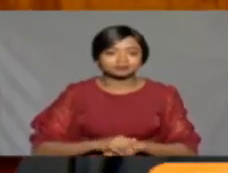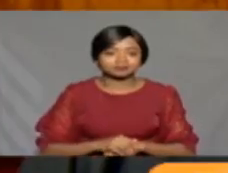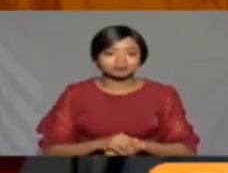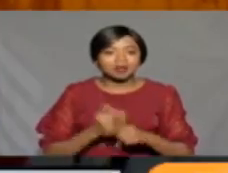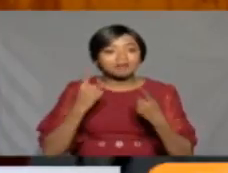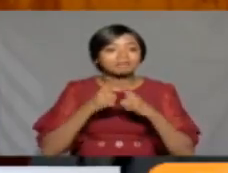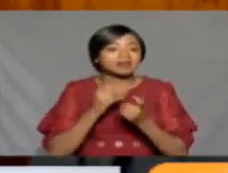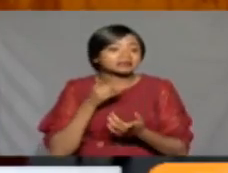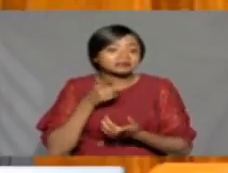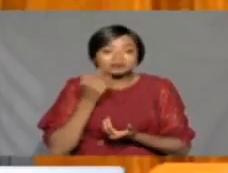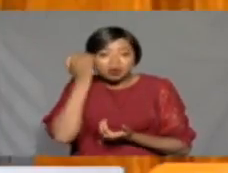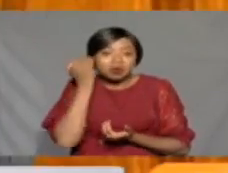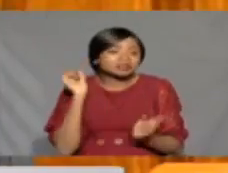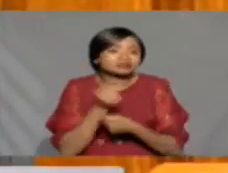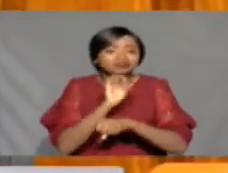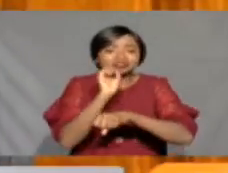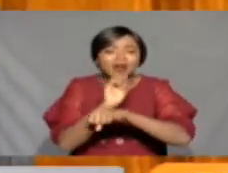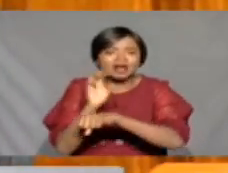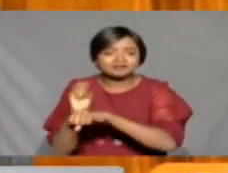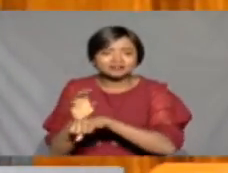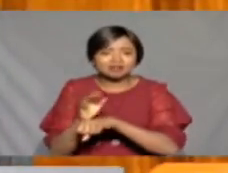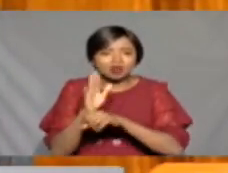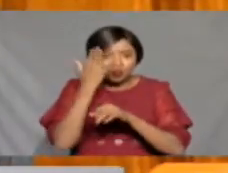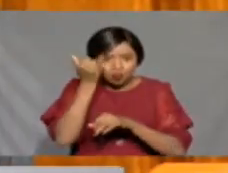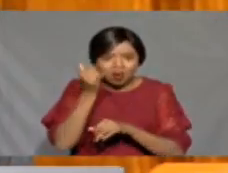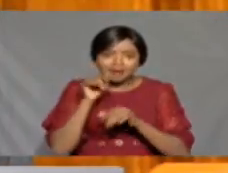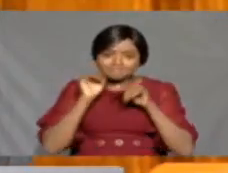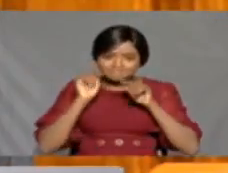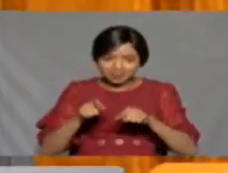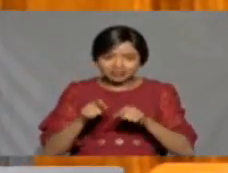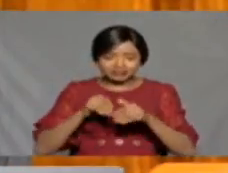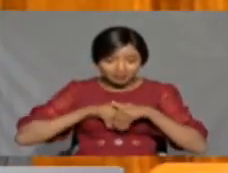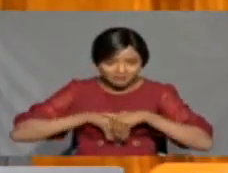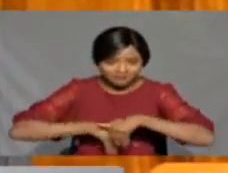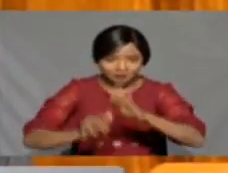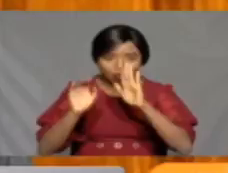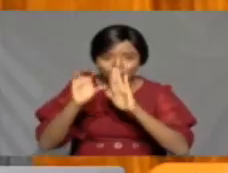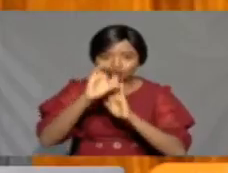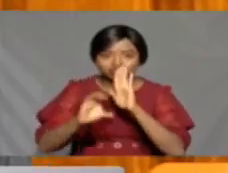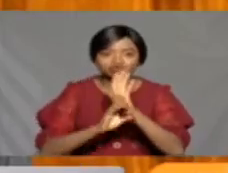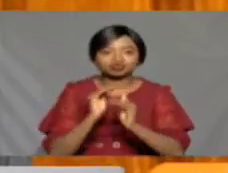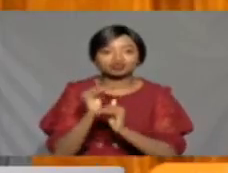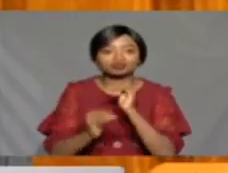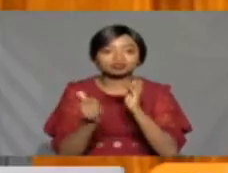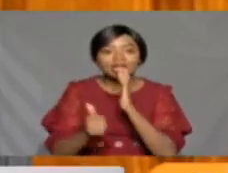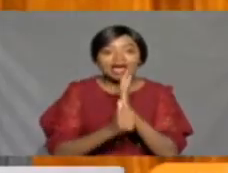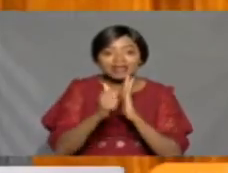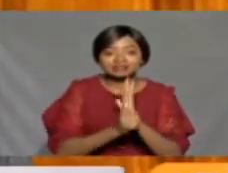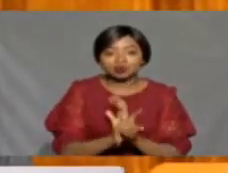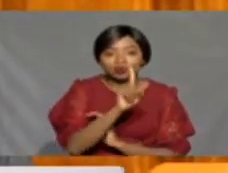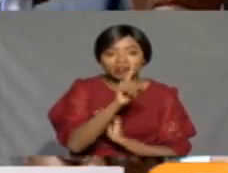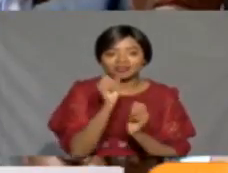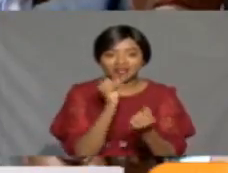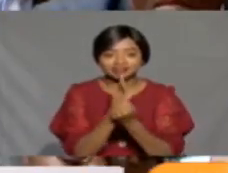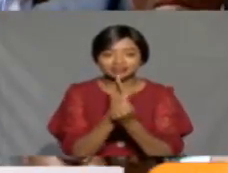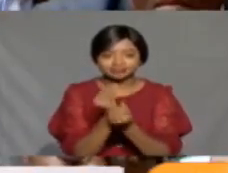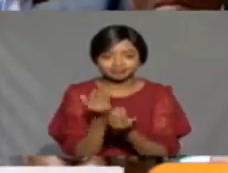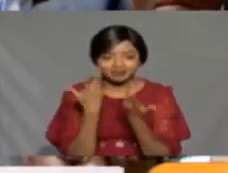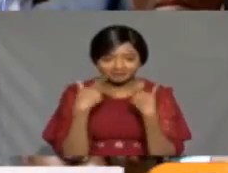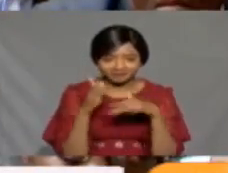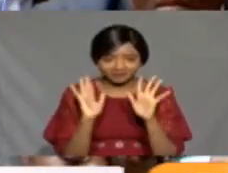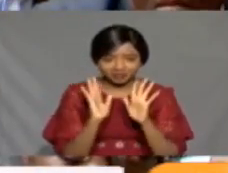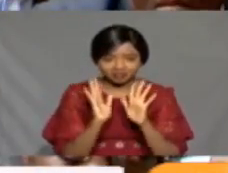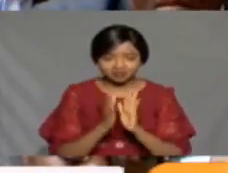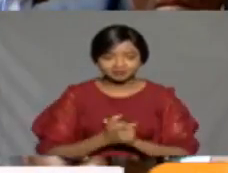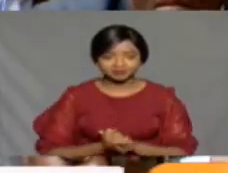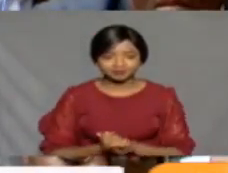It, however, cannot do that until the constitutional process under Article 113 is completed. Please do